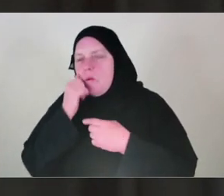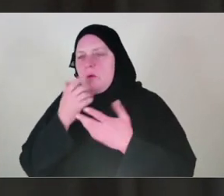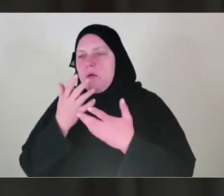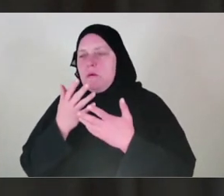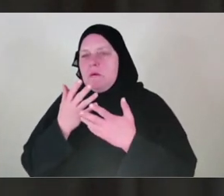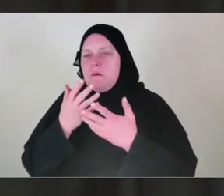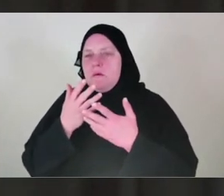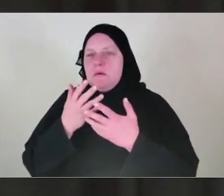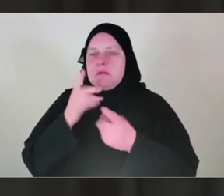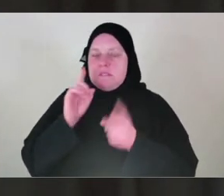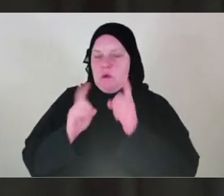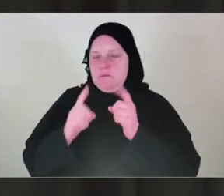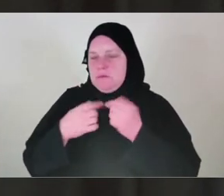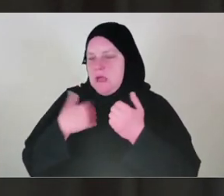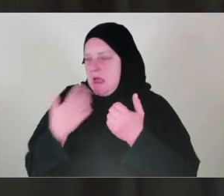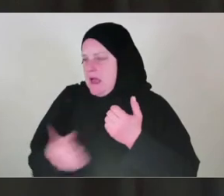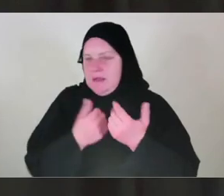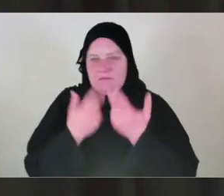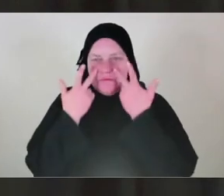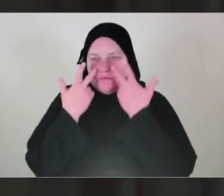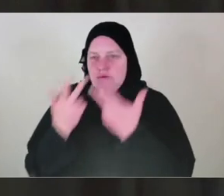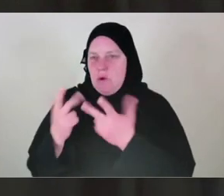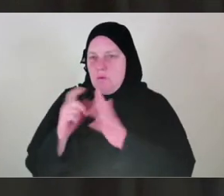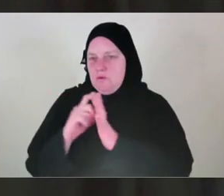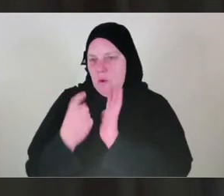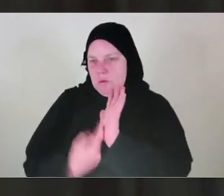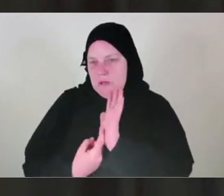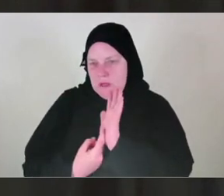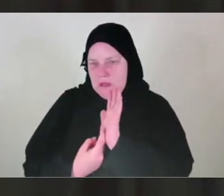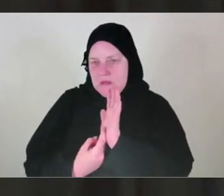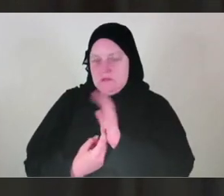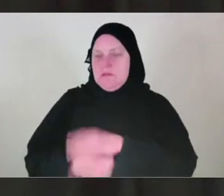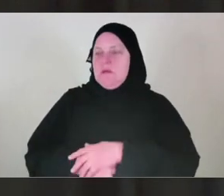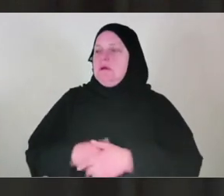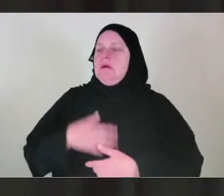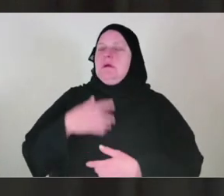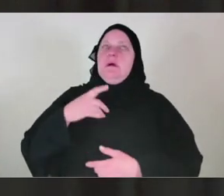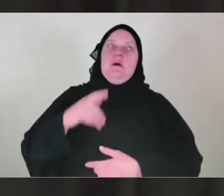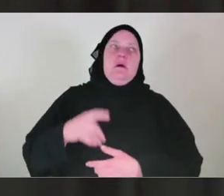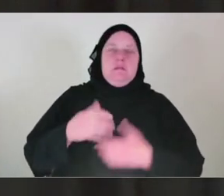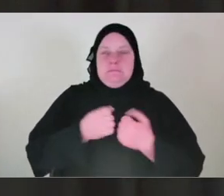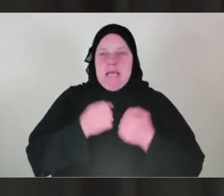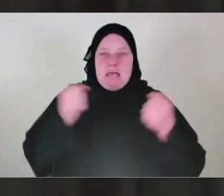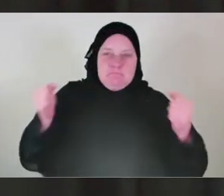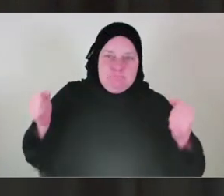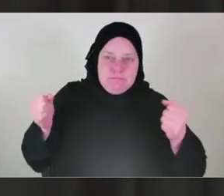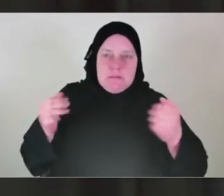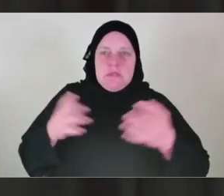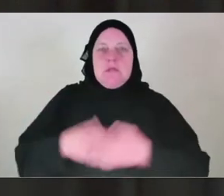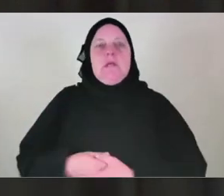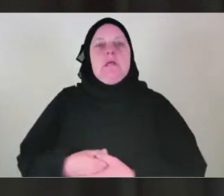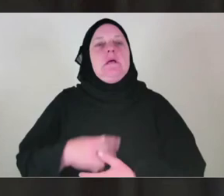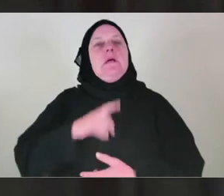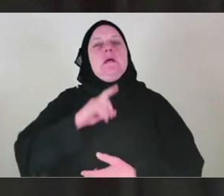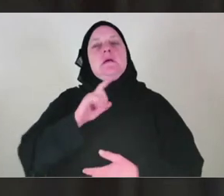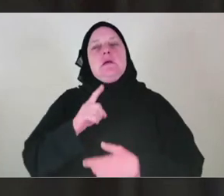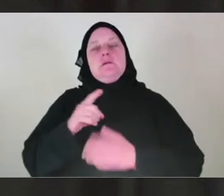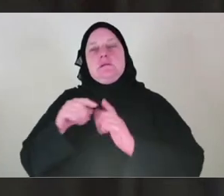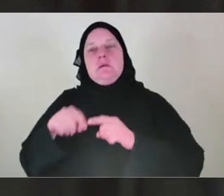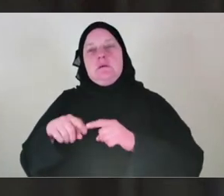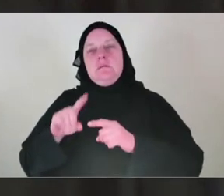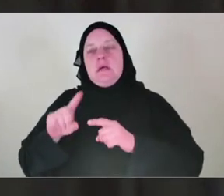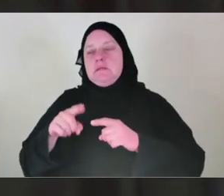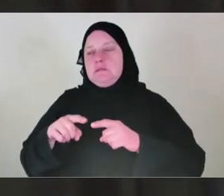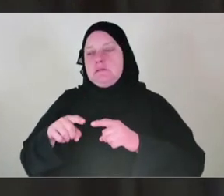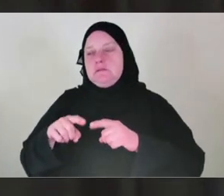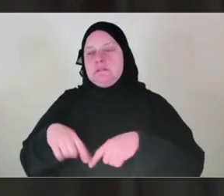You know, sometimes in an emergency, in a different situation, everything has its own situation, there are different rulings. But that's what